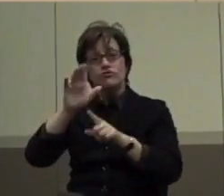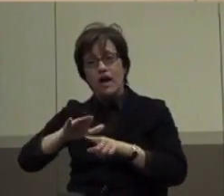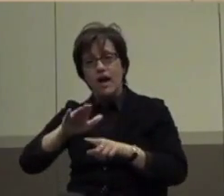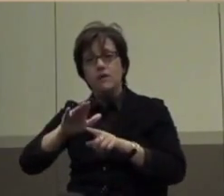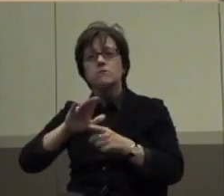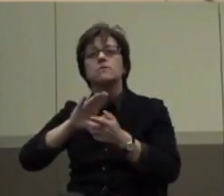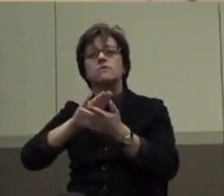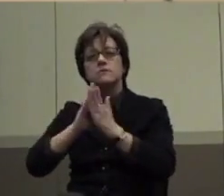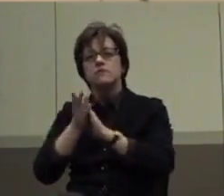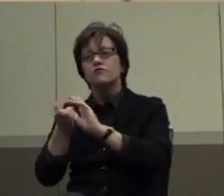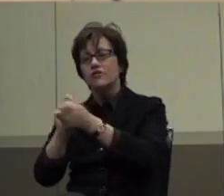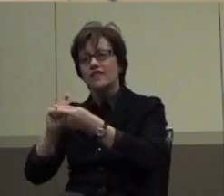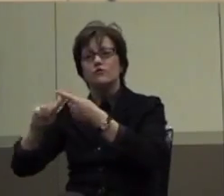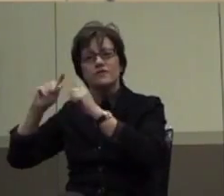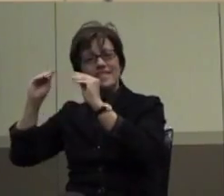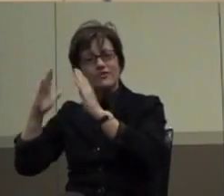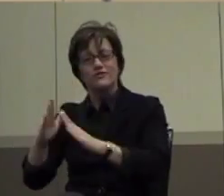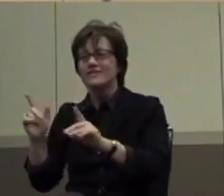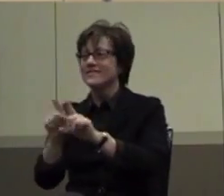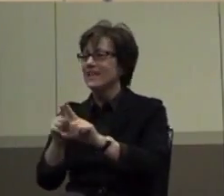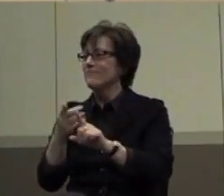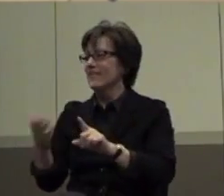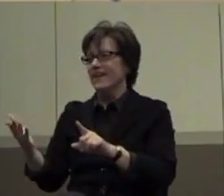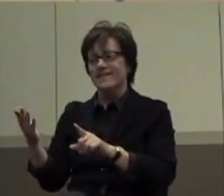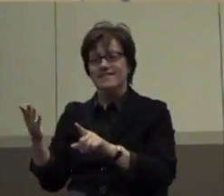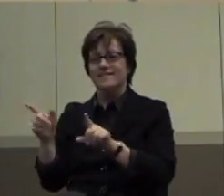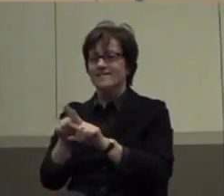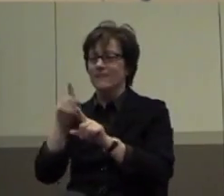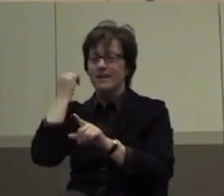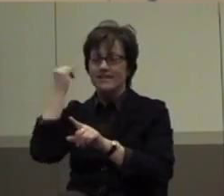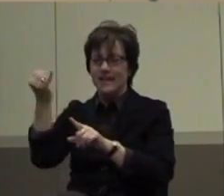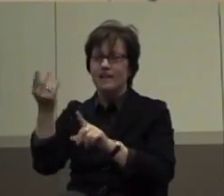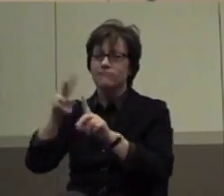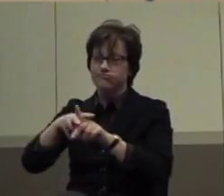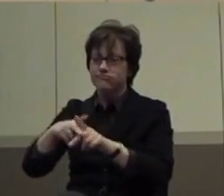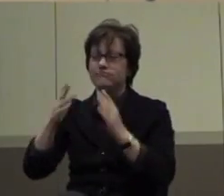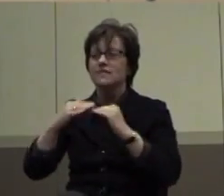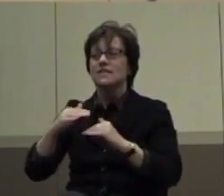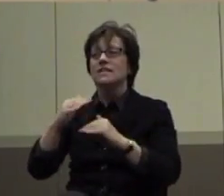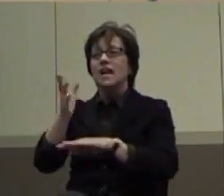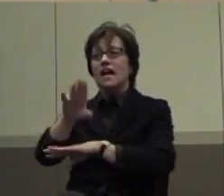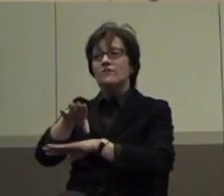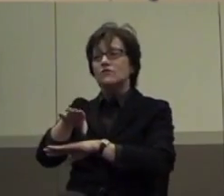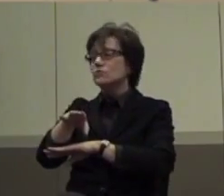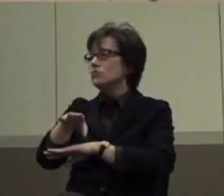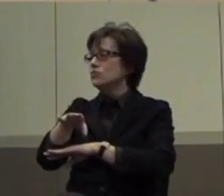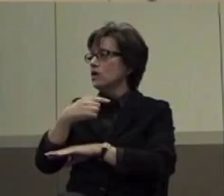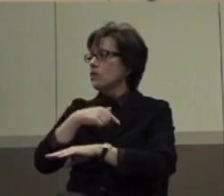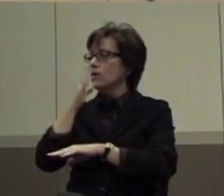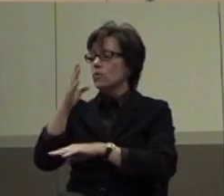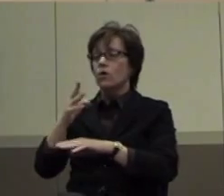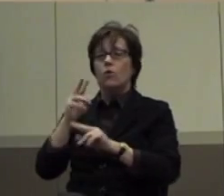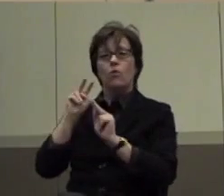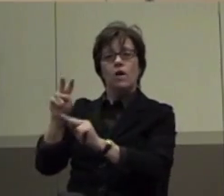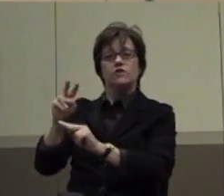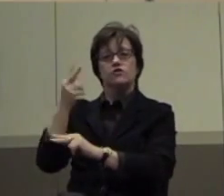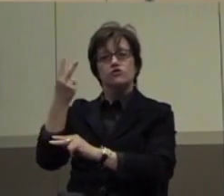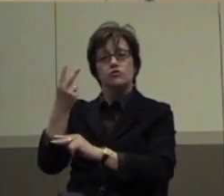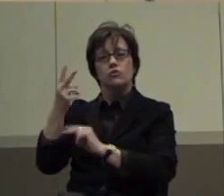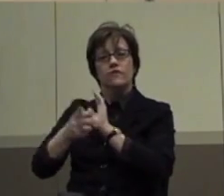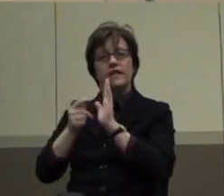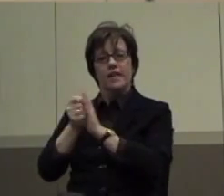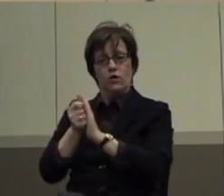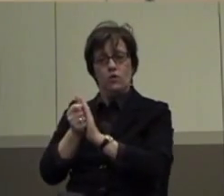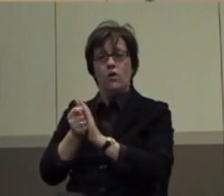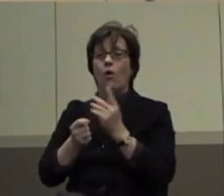same information. And then you've got some data. This afternoon we're going to actually look at 2 videos today. One you've seen